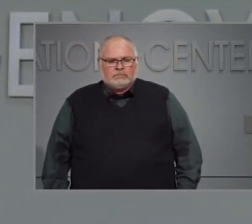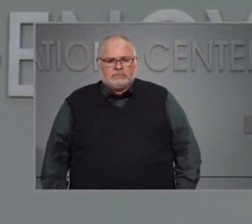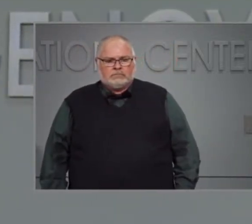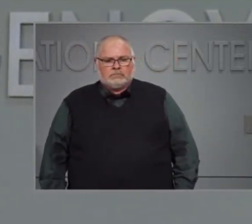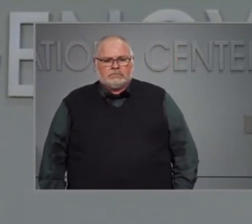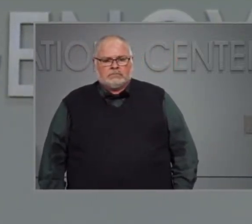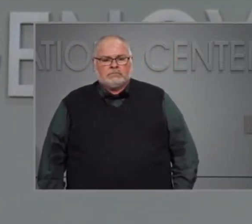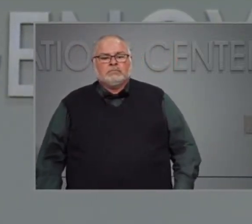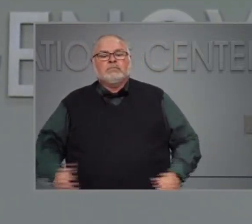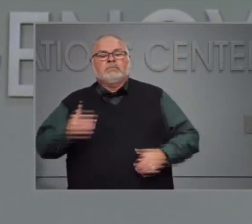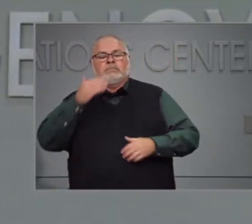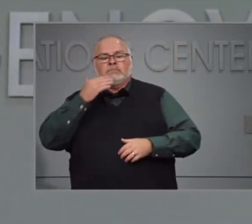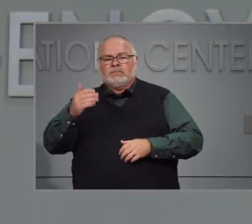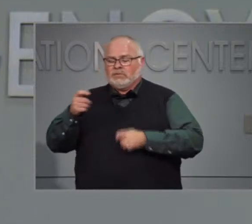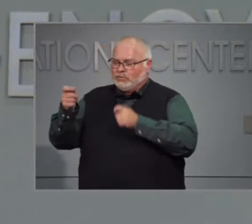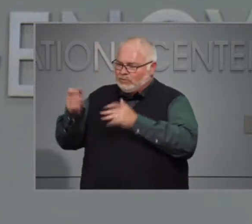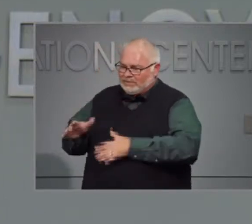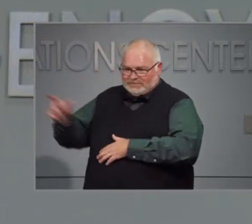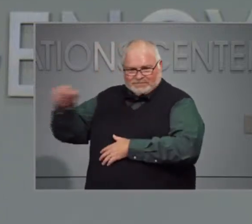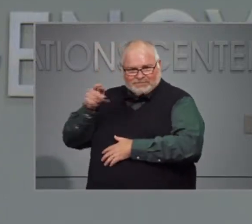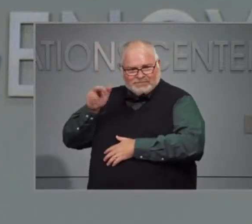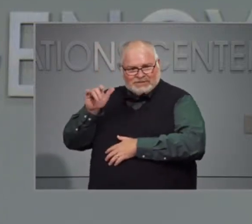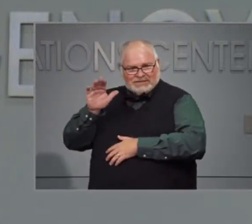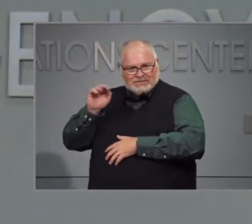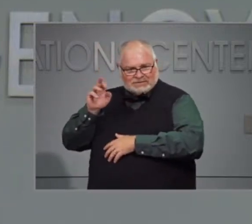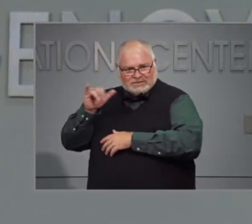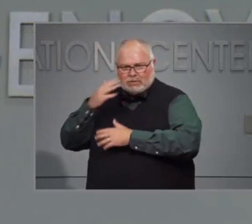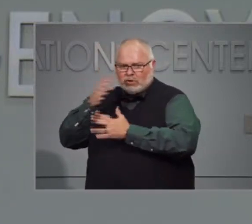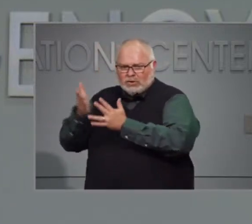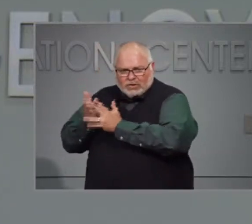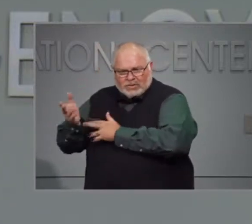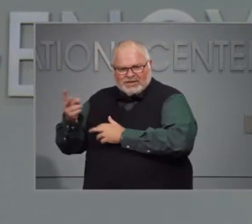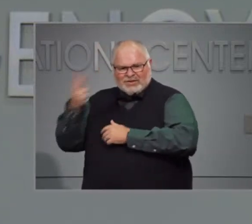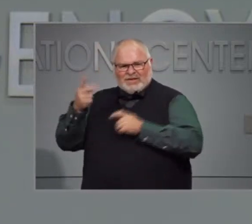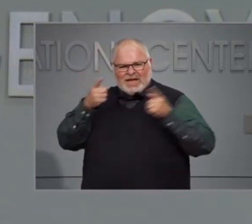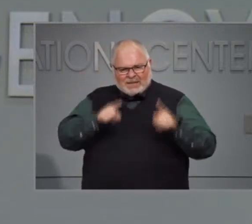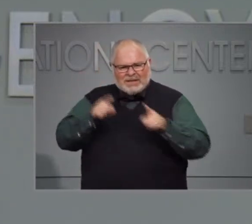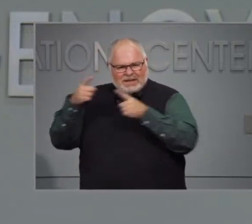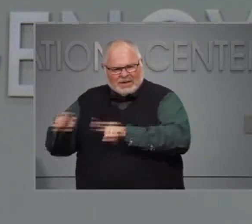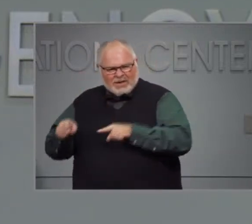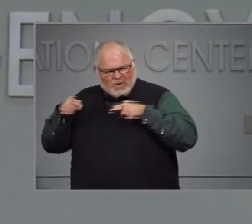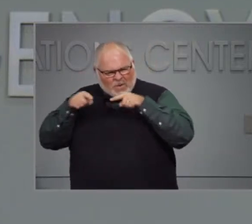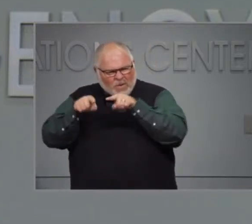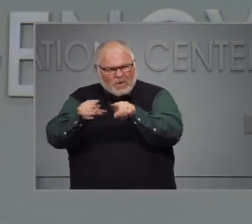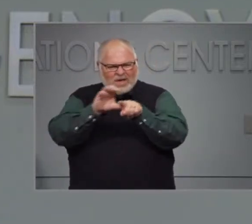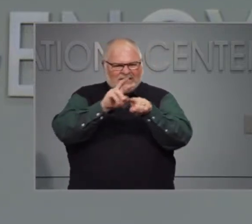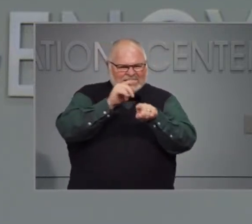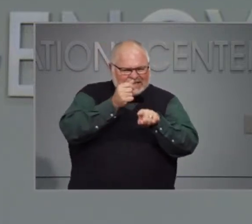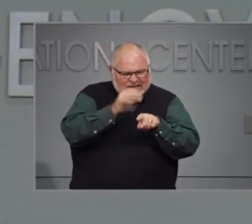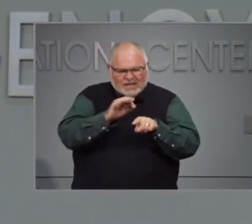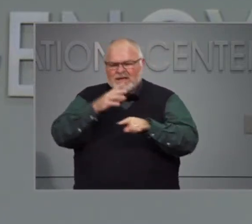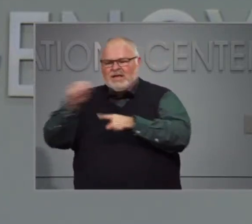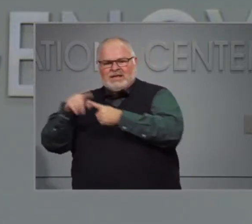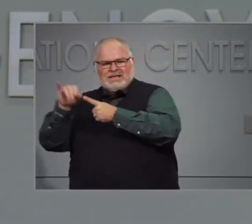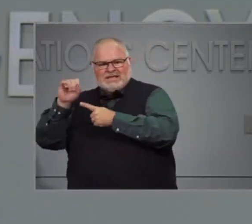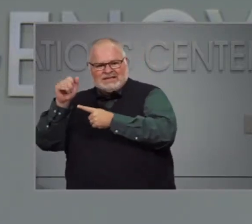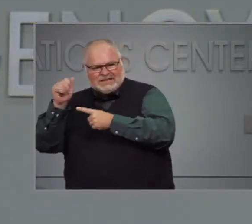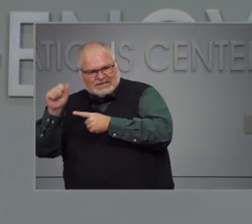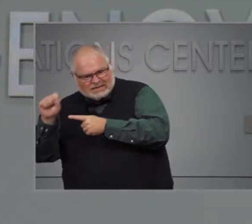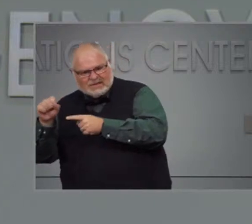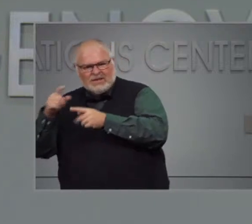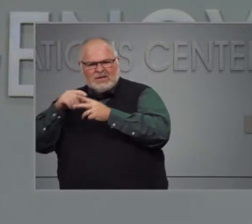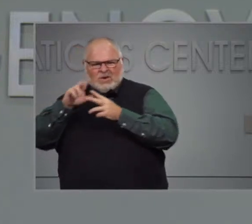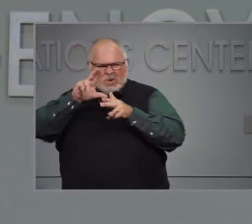Well, thank you, Director, and thank you for leading us through 2 crises this past week. It's been a hard week for North Carolina. I